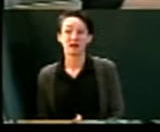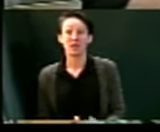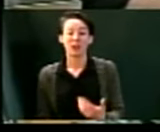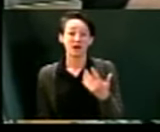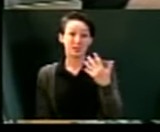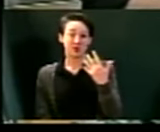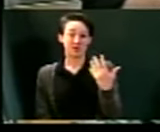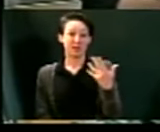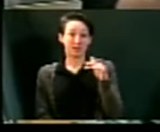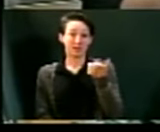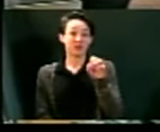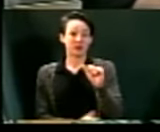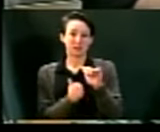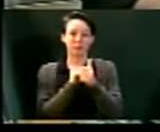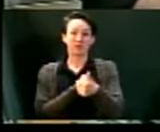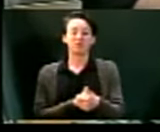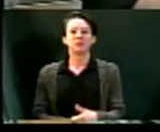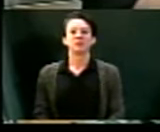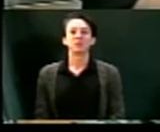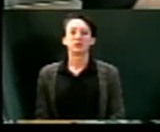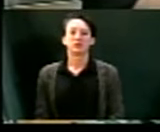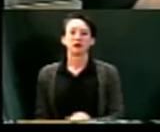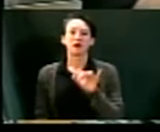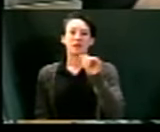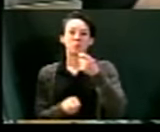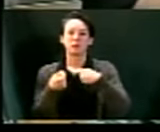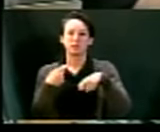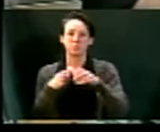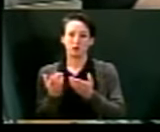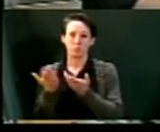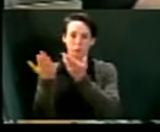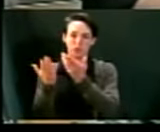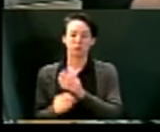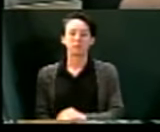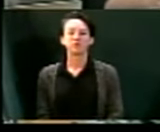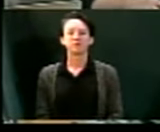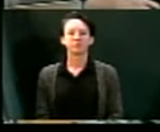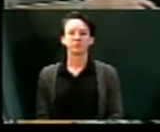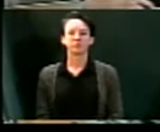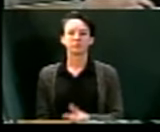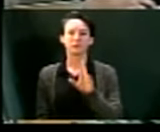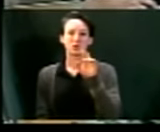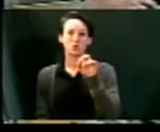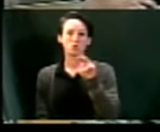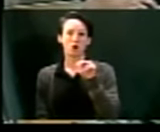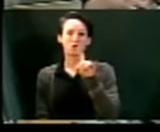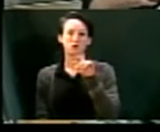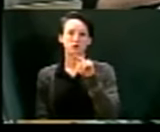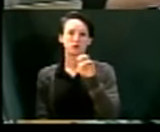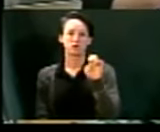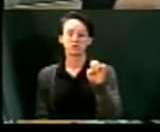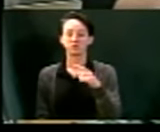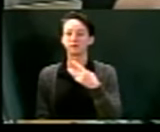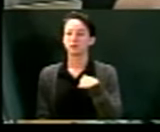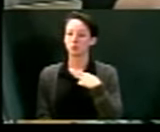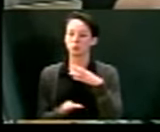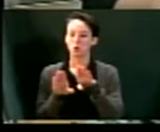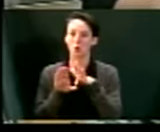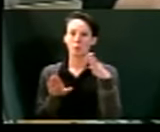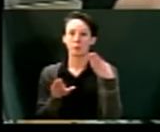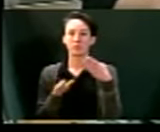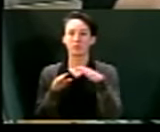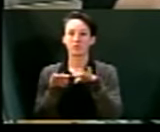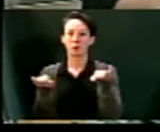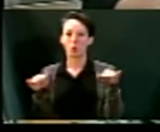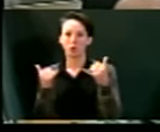yes, it passes. That was the substitute motion. Ms. Roundtree. And I was just going to open the floor up now.